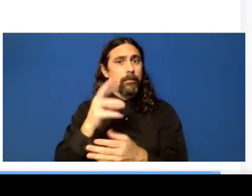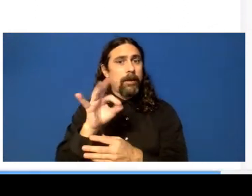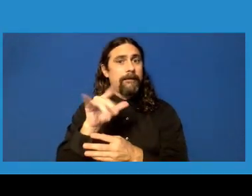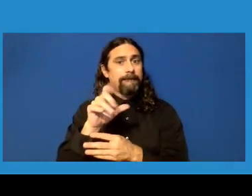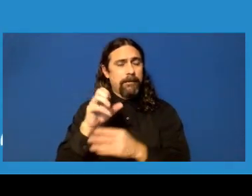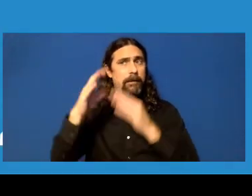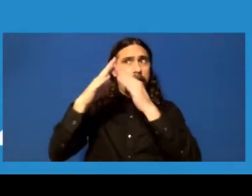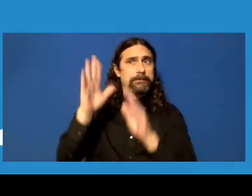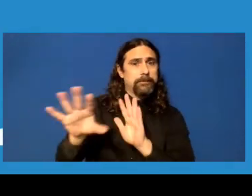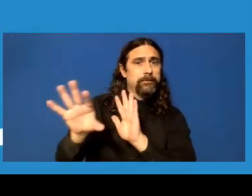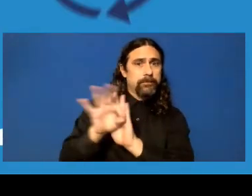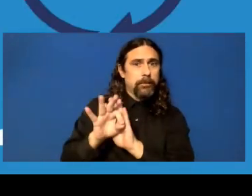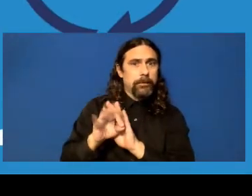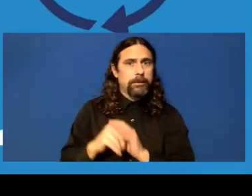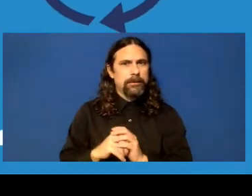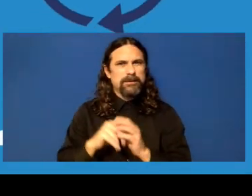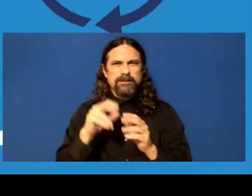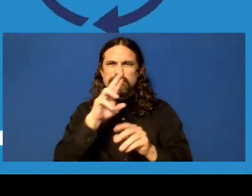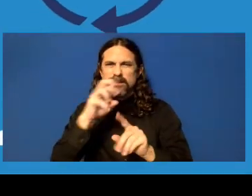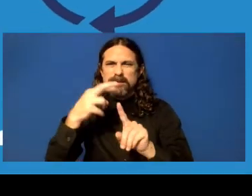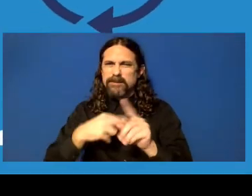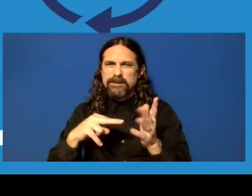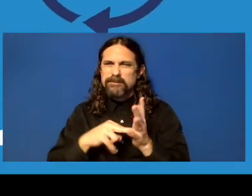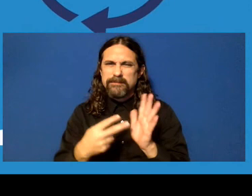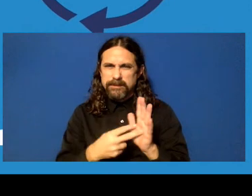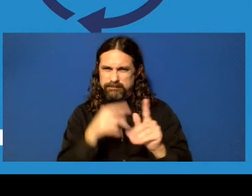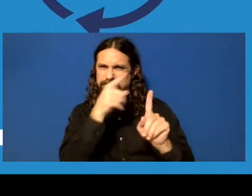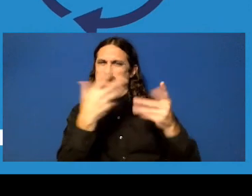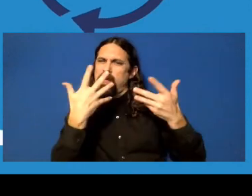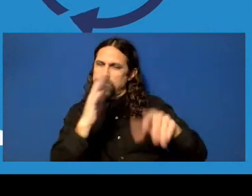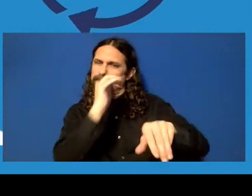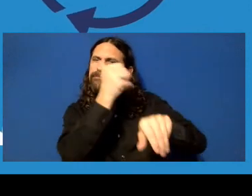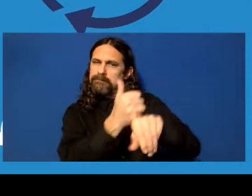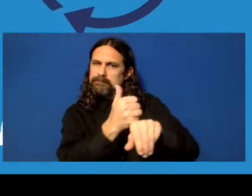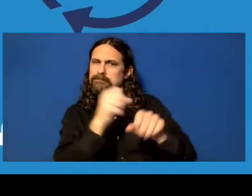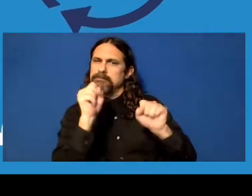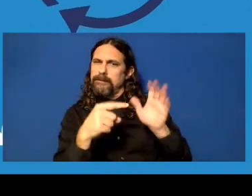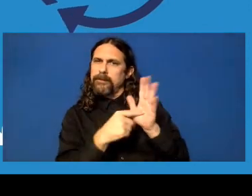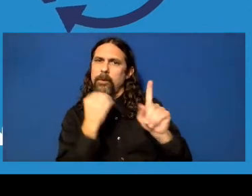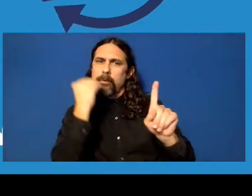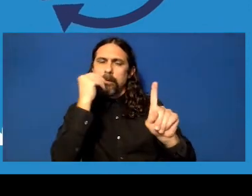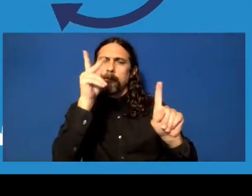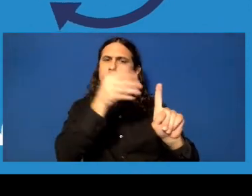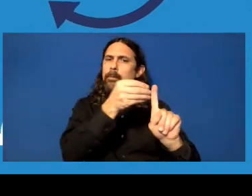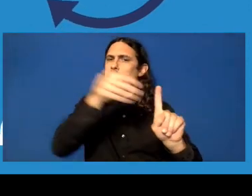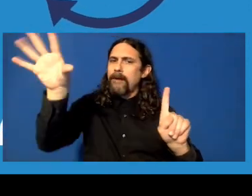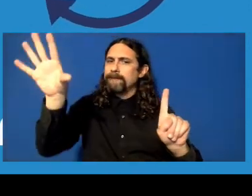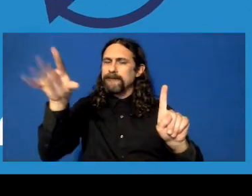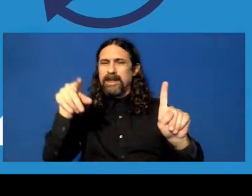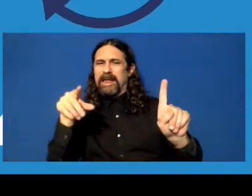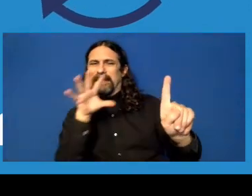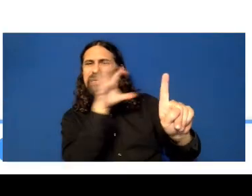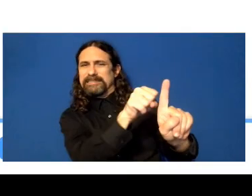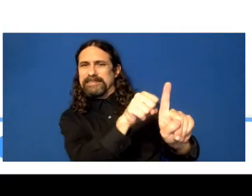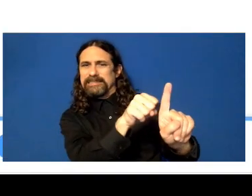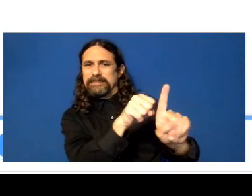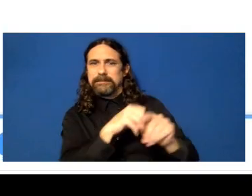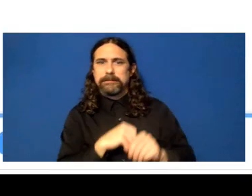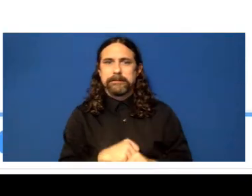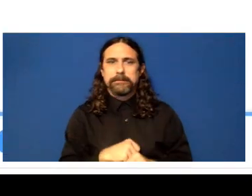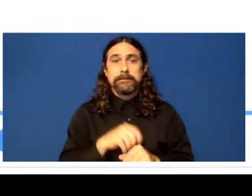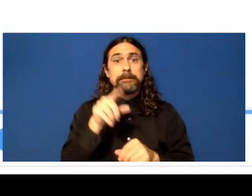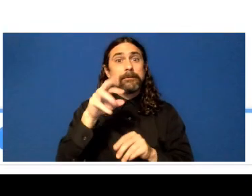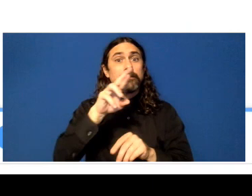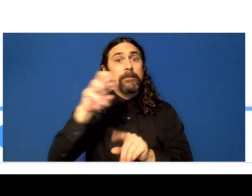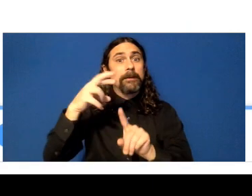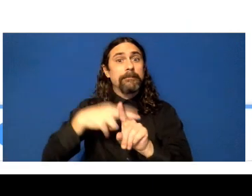profile. These are existing affordable units that become available when someone moves out. You can't search for re-rental opportunities like